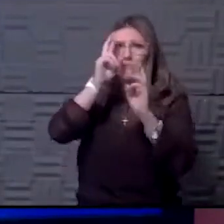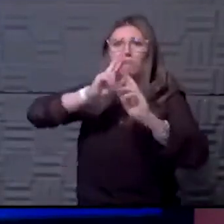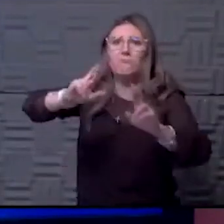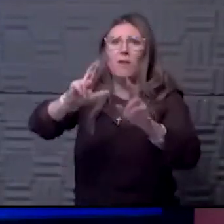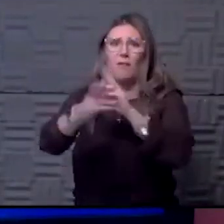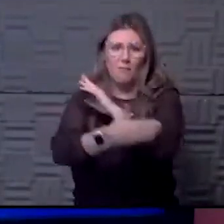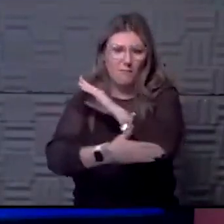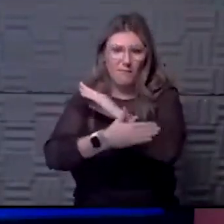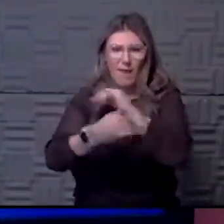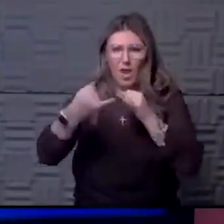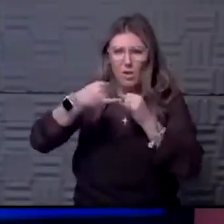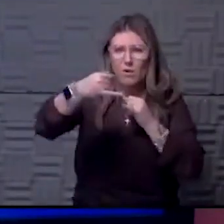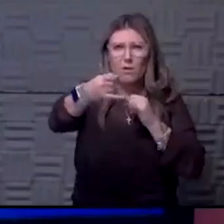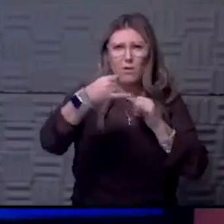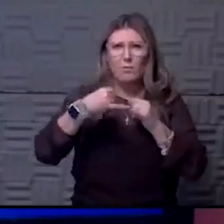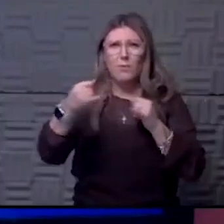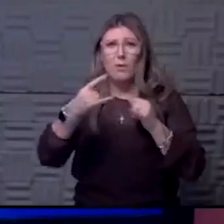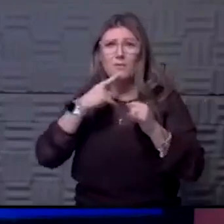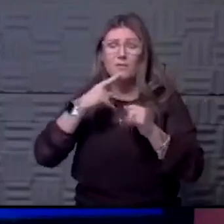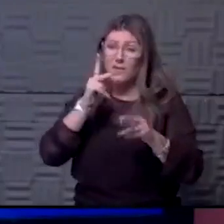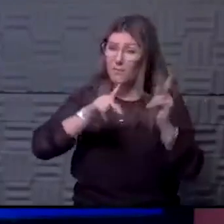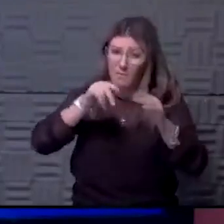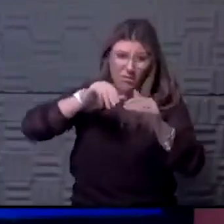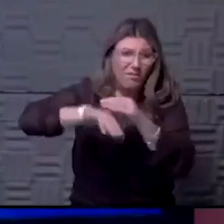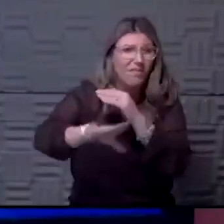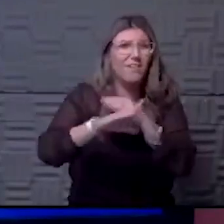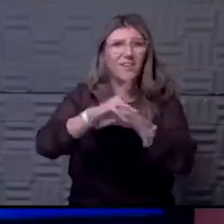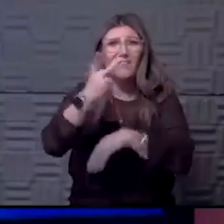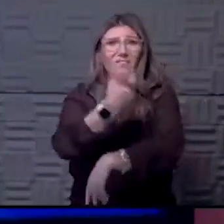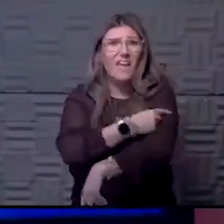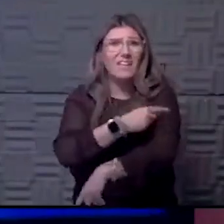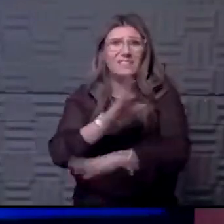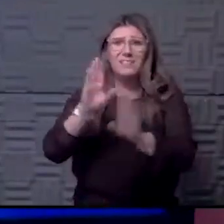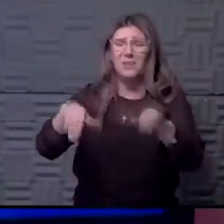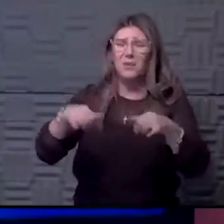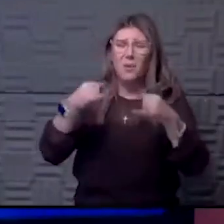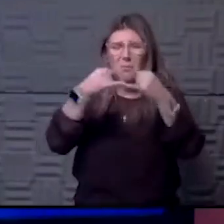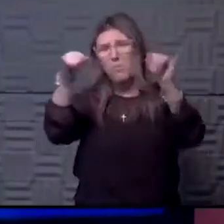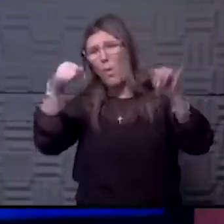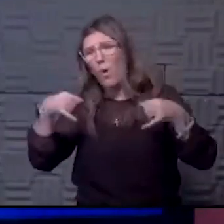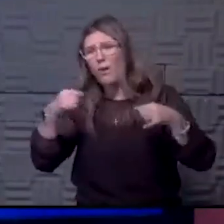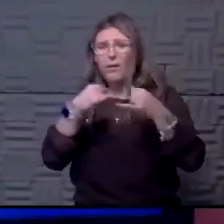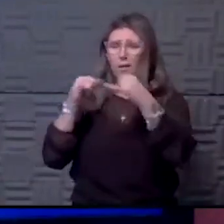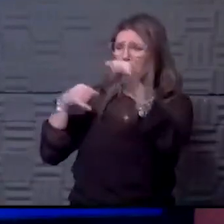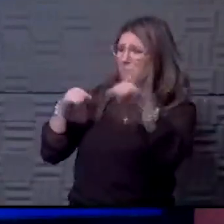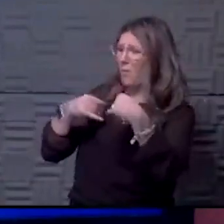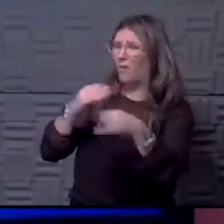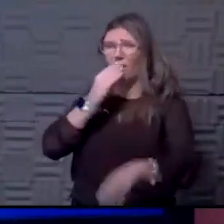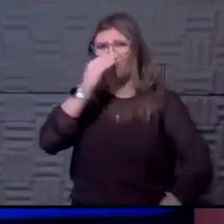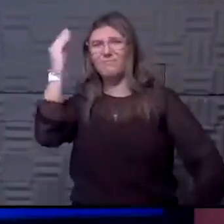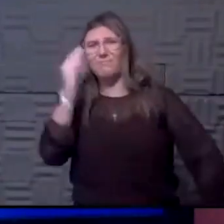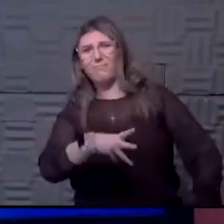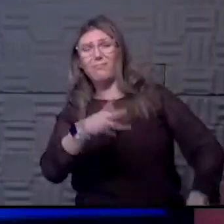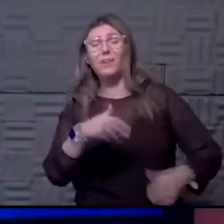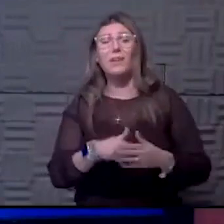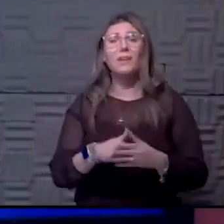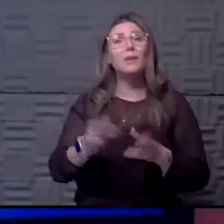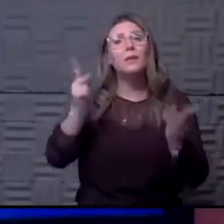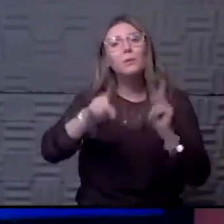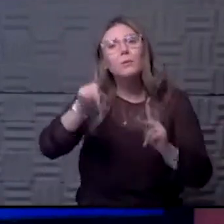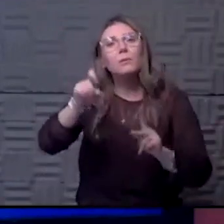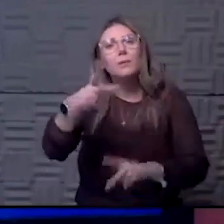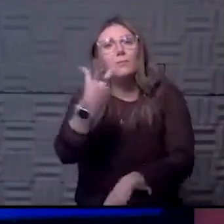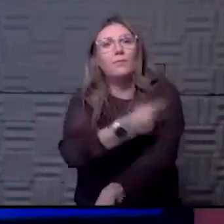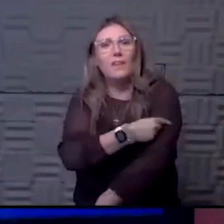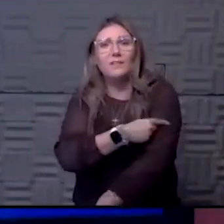just get people in and get them vaccinated the best way we can. And border, smarter. Just get the people vaccinated.